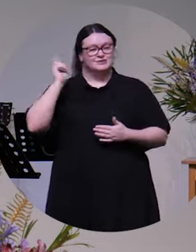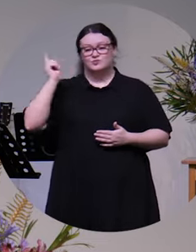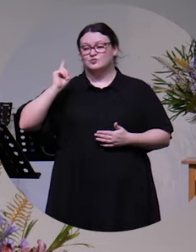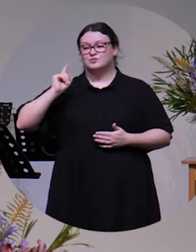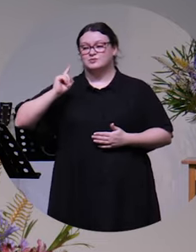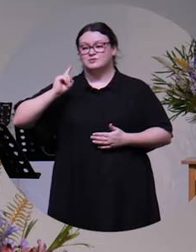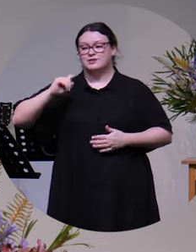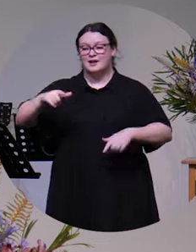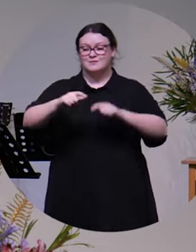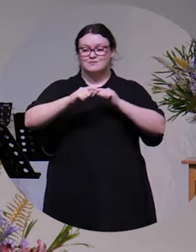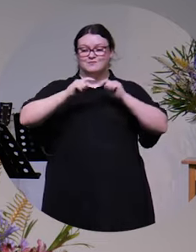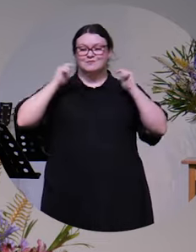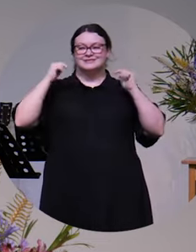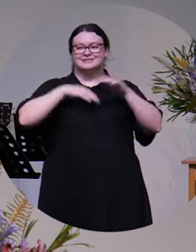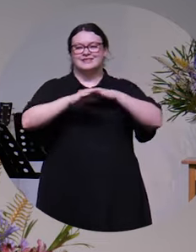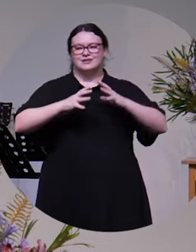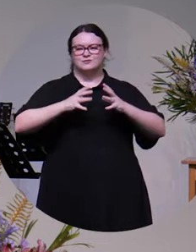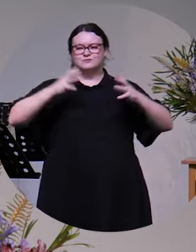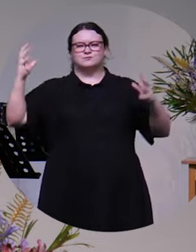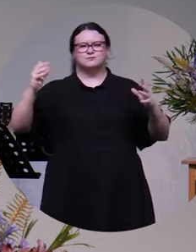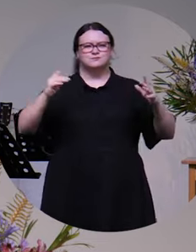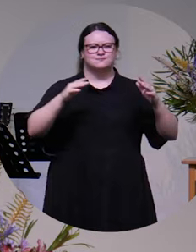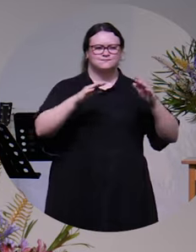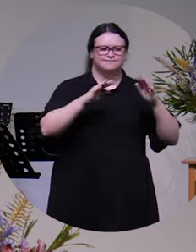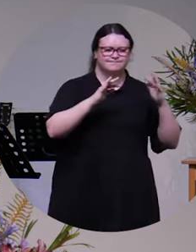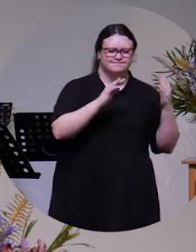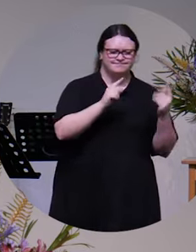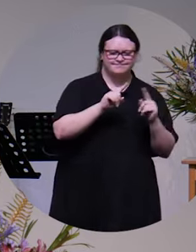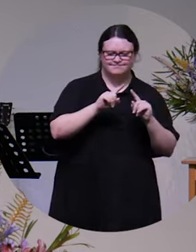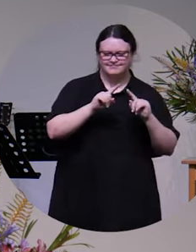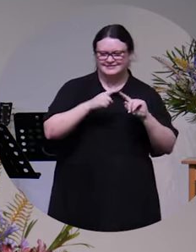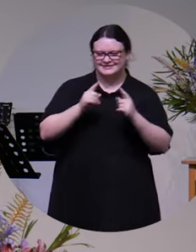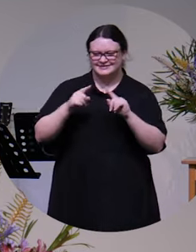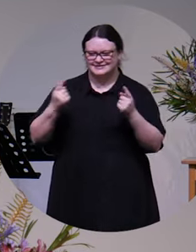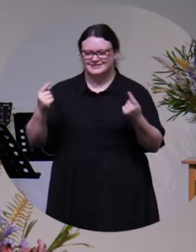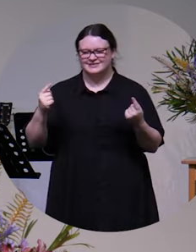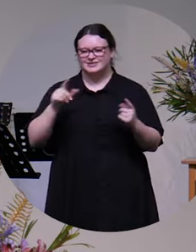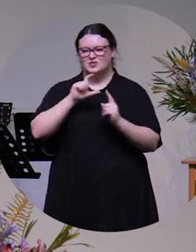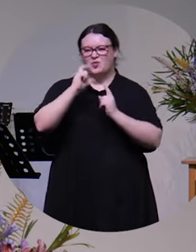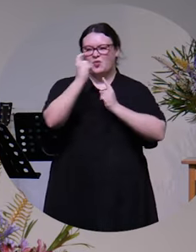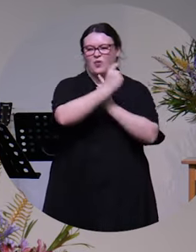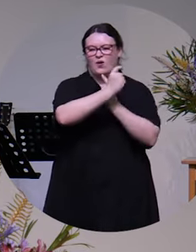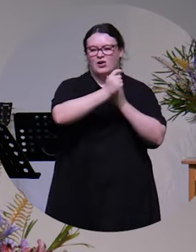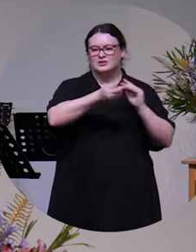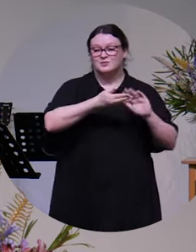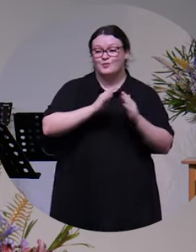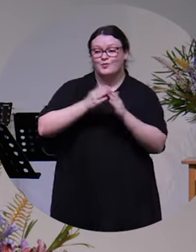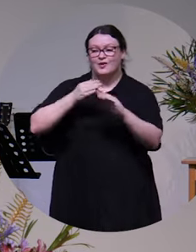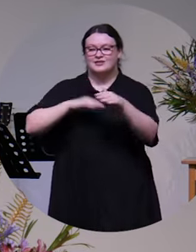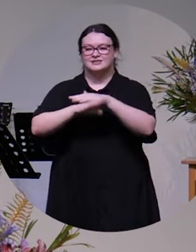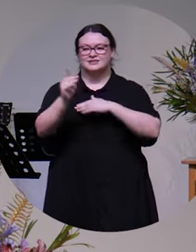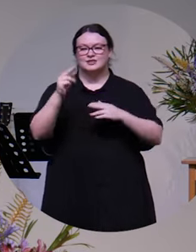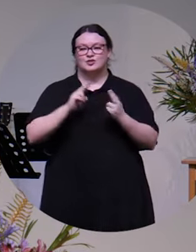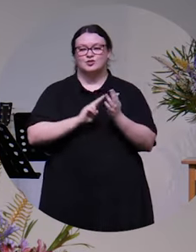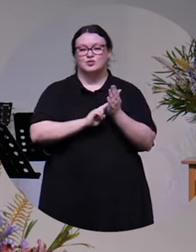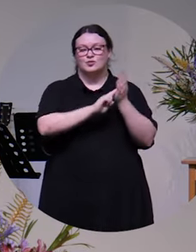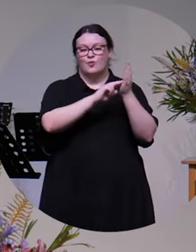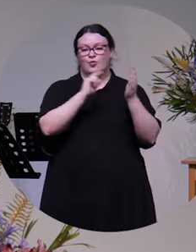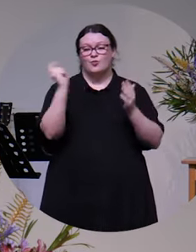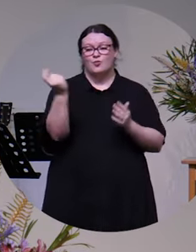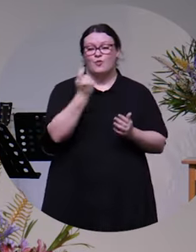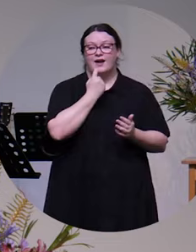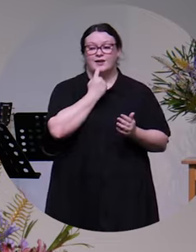multicultural parish in North Rockhampton. The parish then had seven congregations across five sites